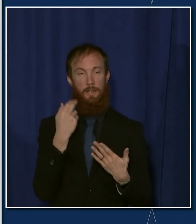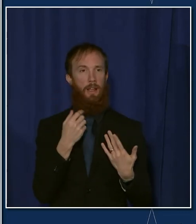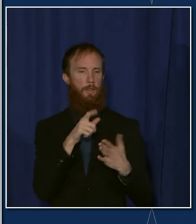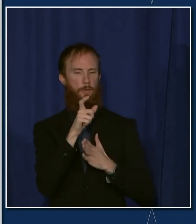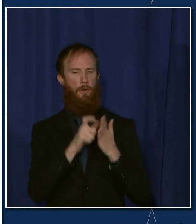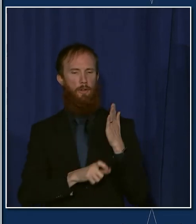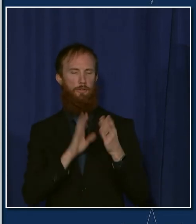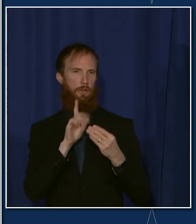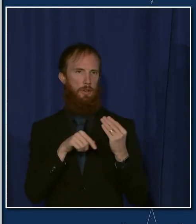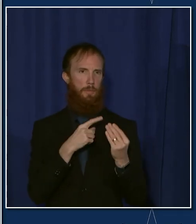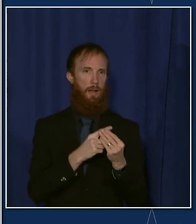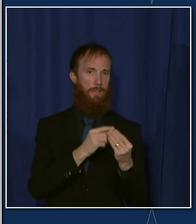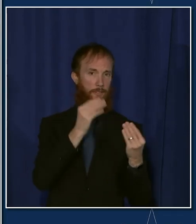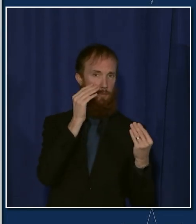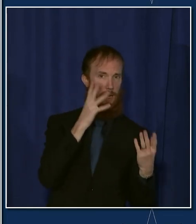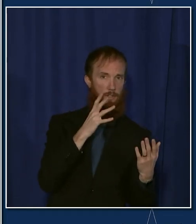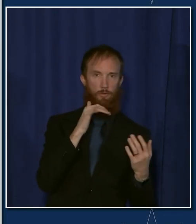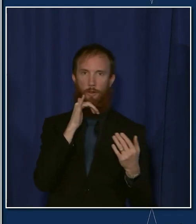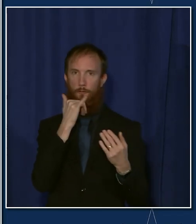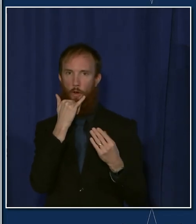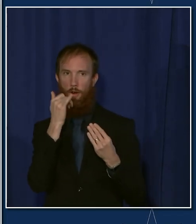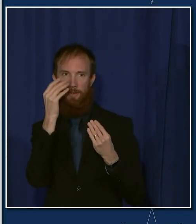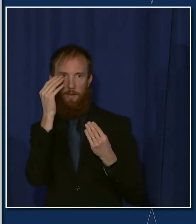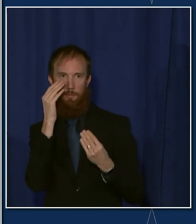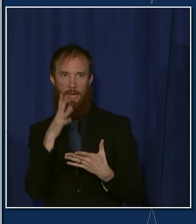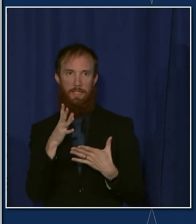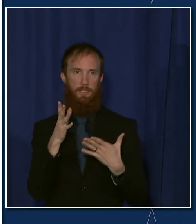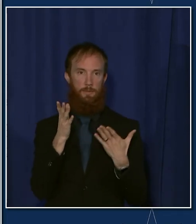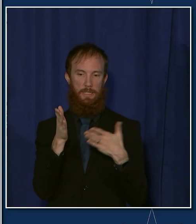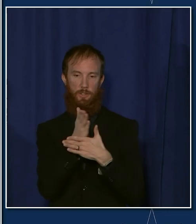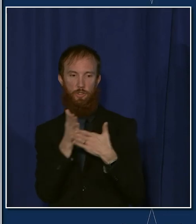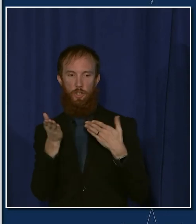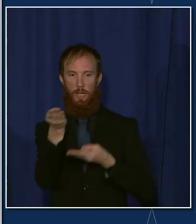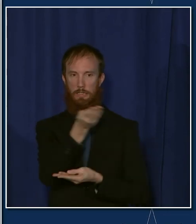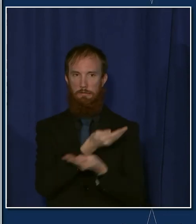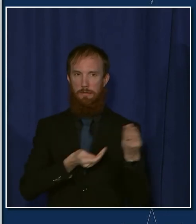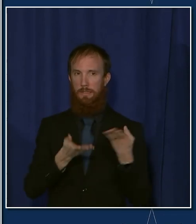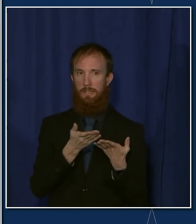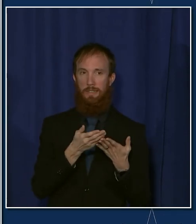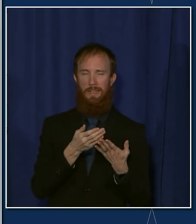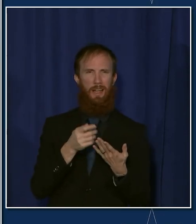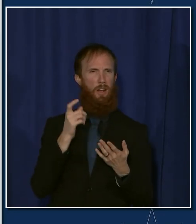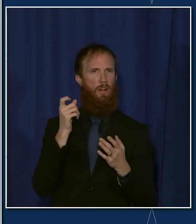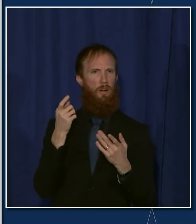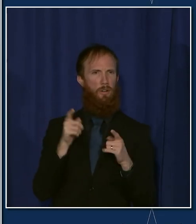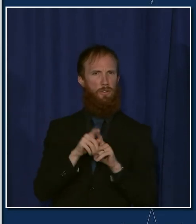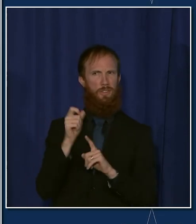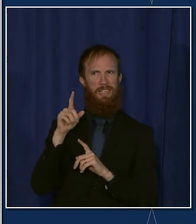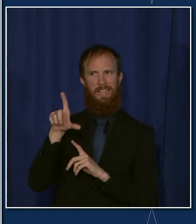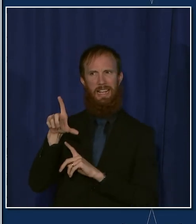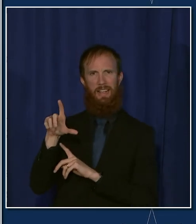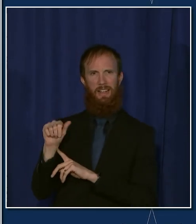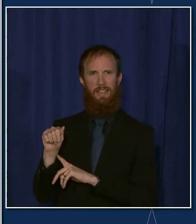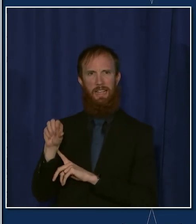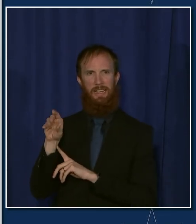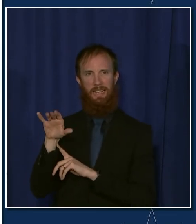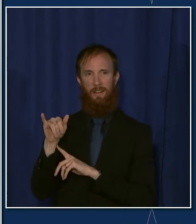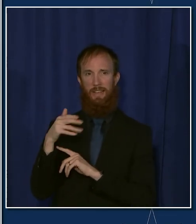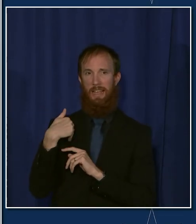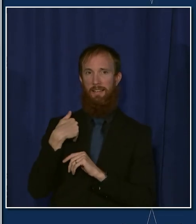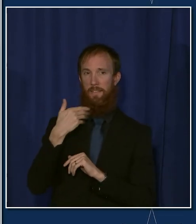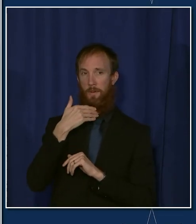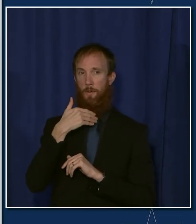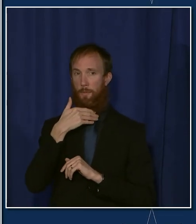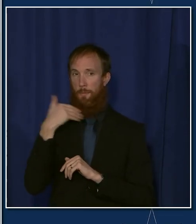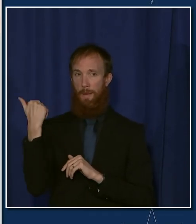information and misinformation is spreading from families and friends. I also want to point out LA County has a better vaccination rate both for Latinos and for